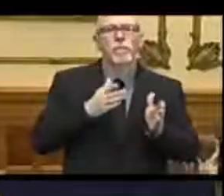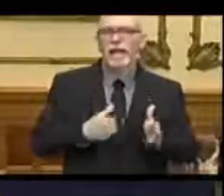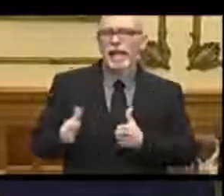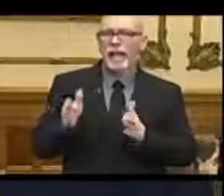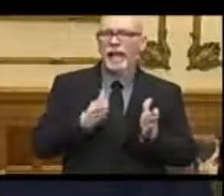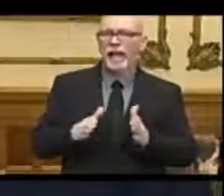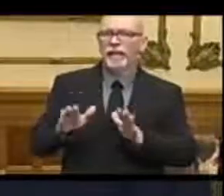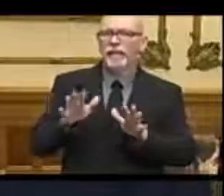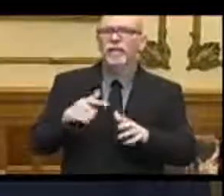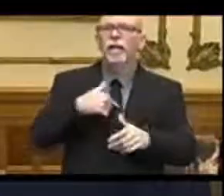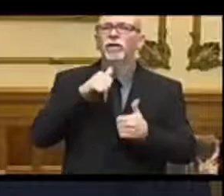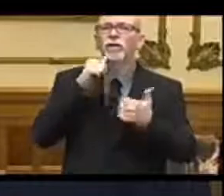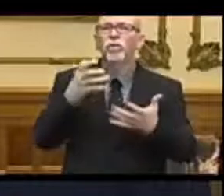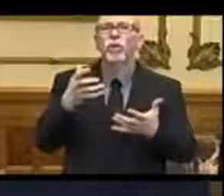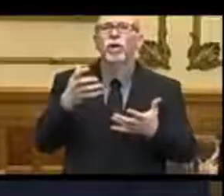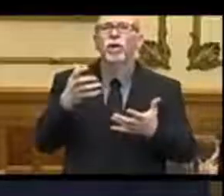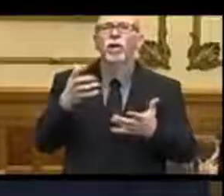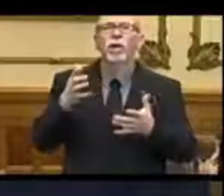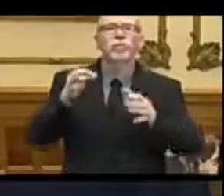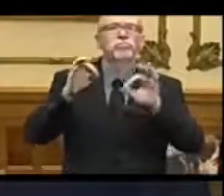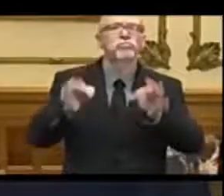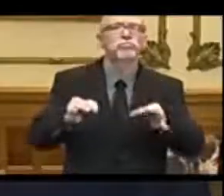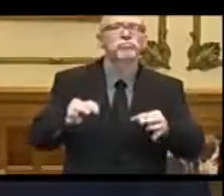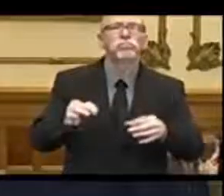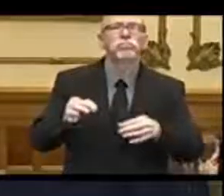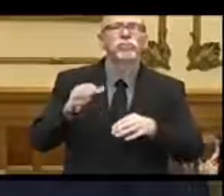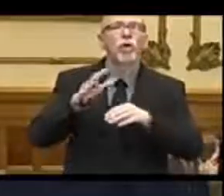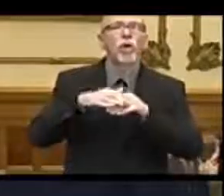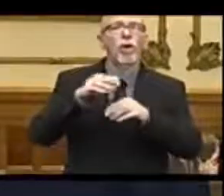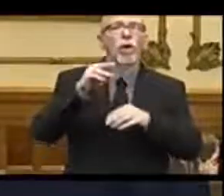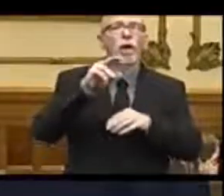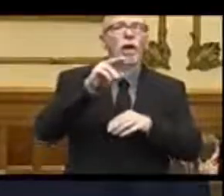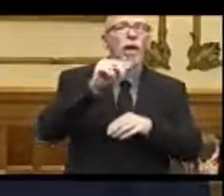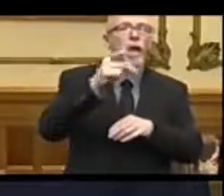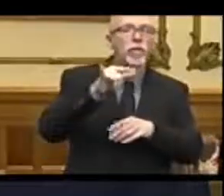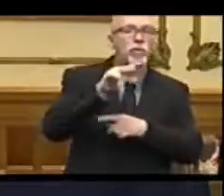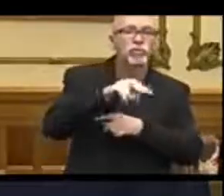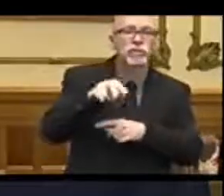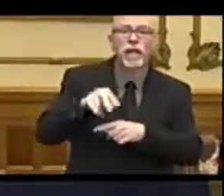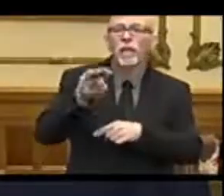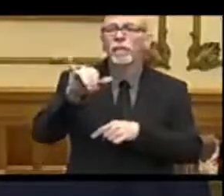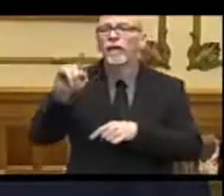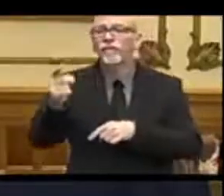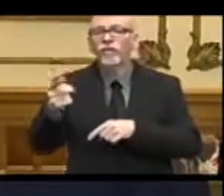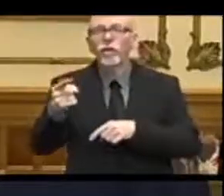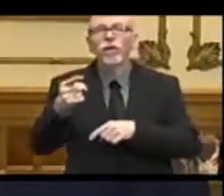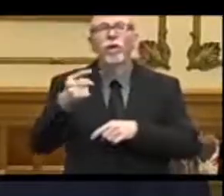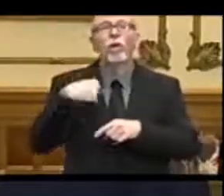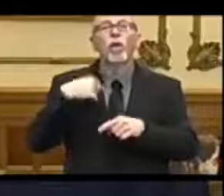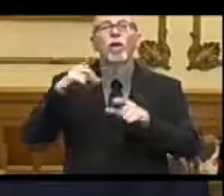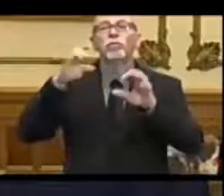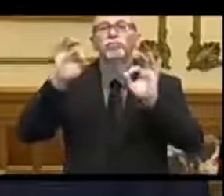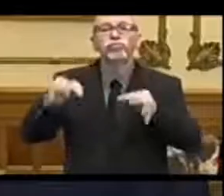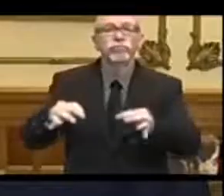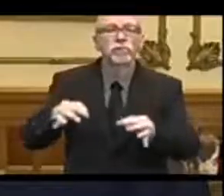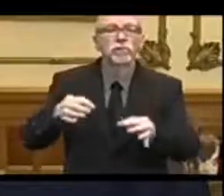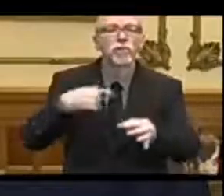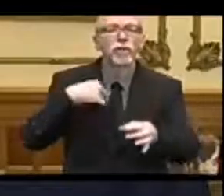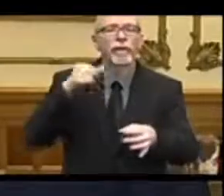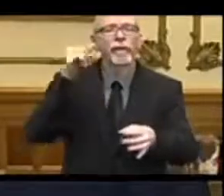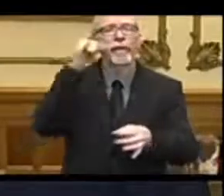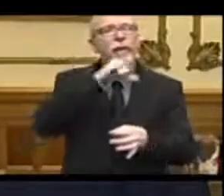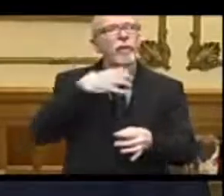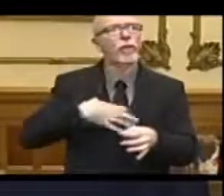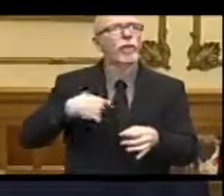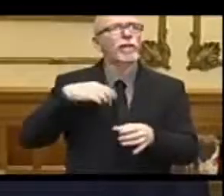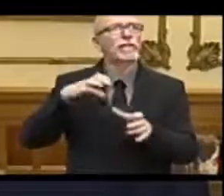phase, and what we don't want to do is end up on the 22nd or May 1st or any date thereafter and wish we would have done a lot of work to